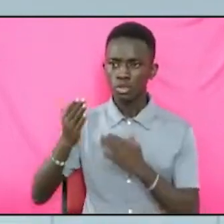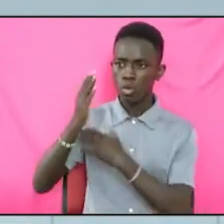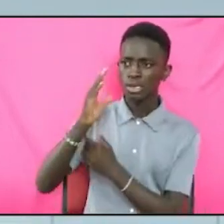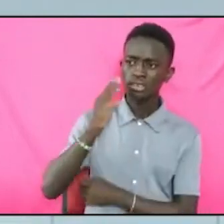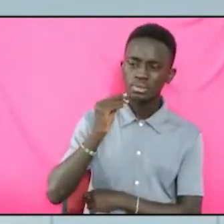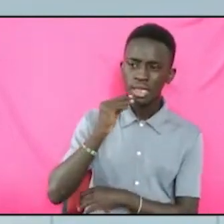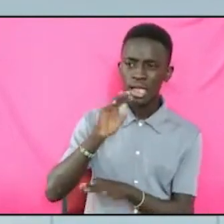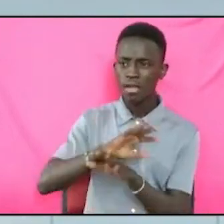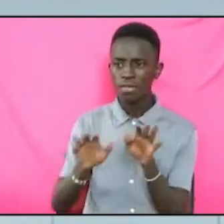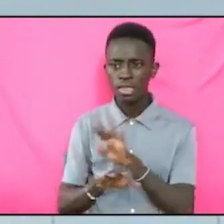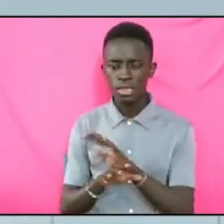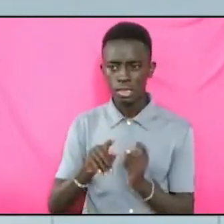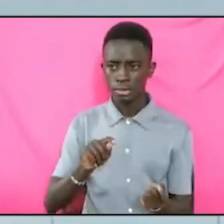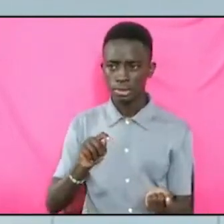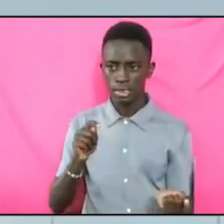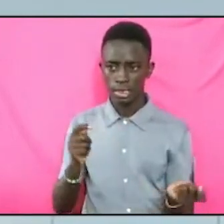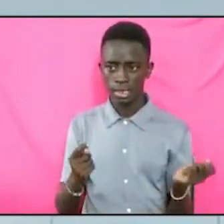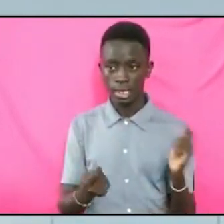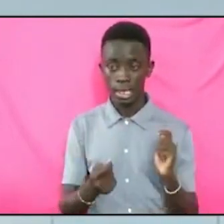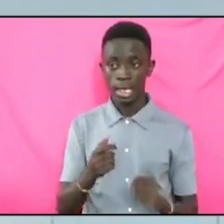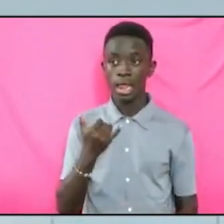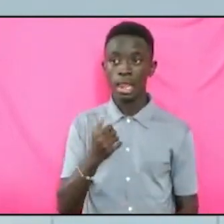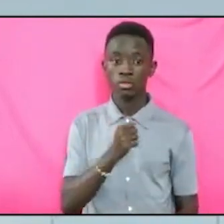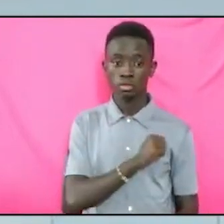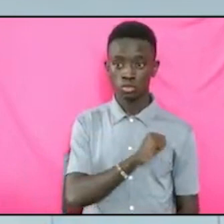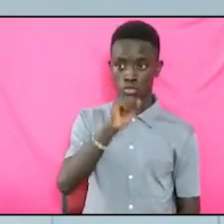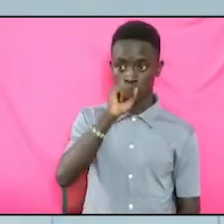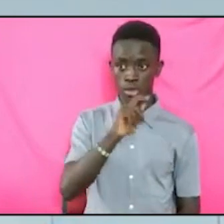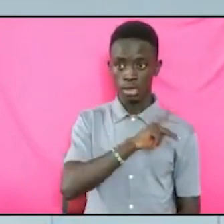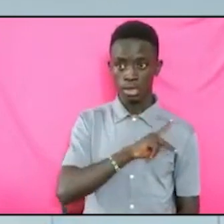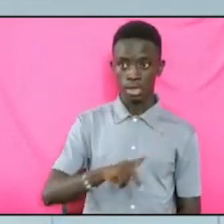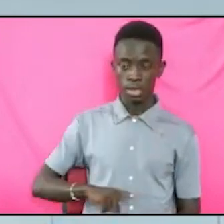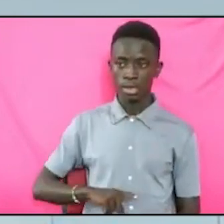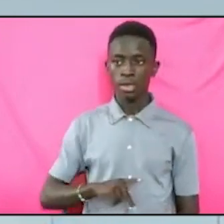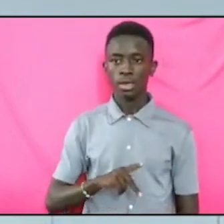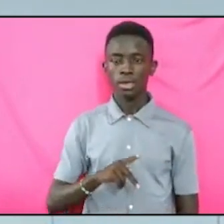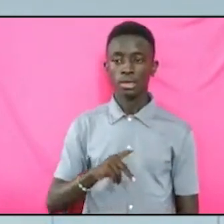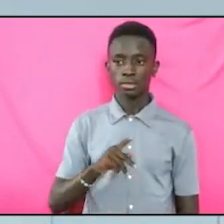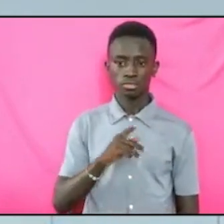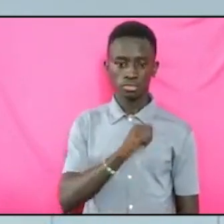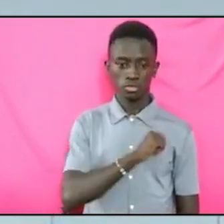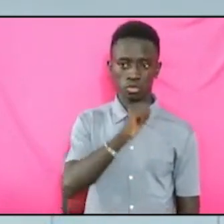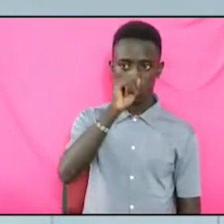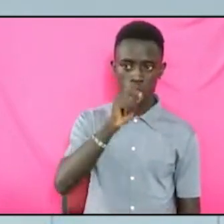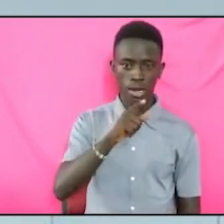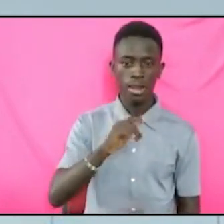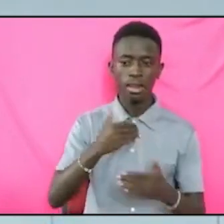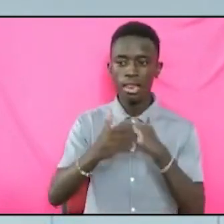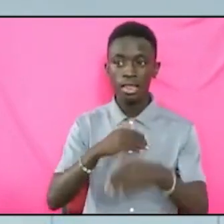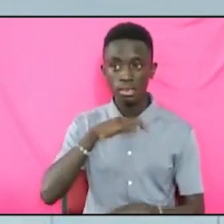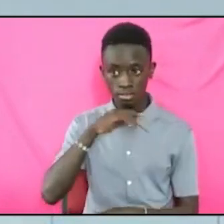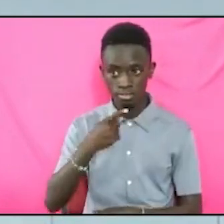changed everything about the Saul of Damascus. He became Apostle Paul, a man who wrote letters, half of the New